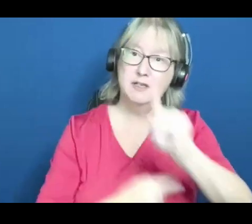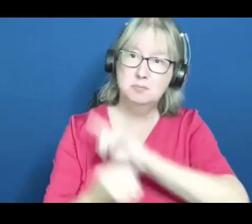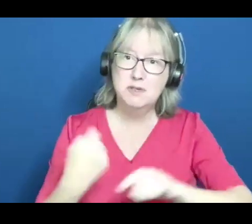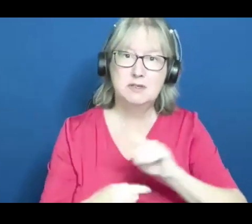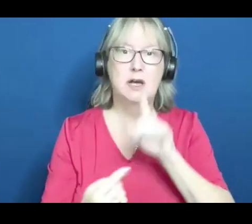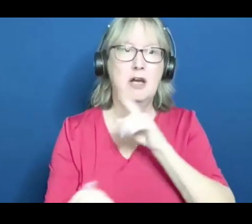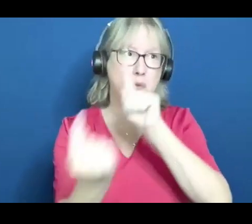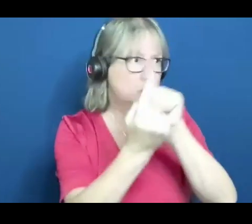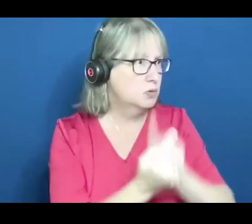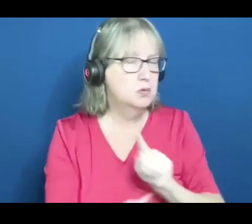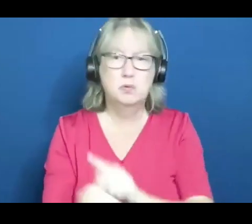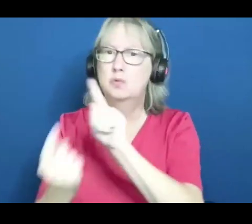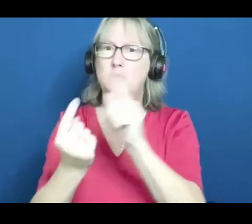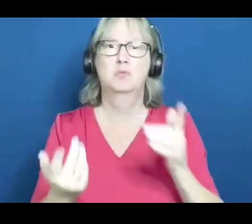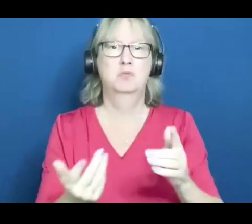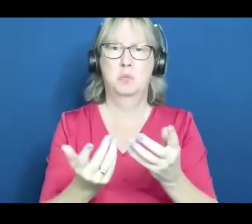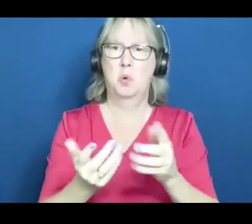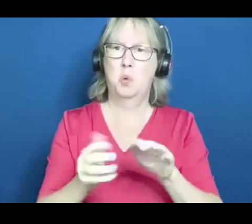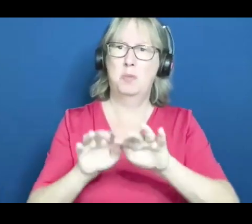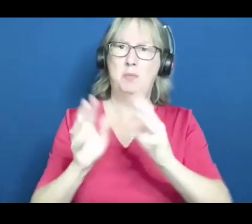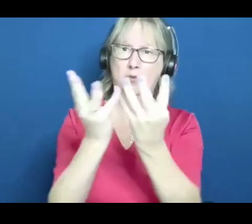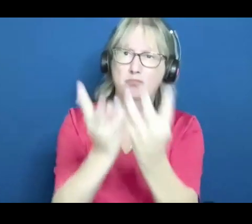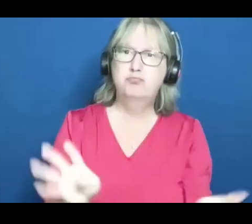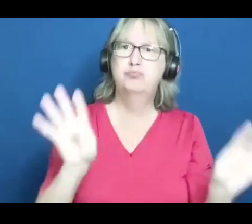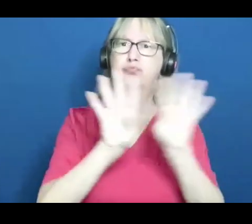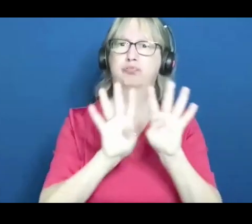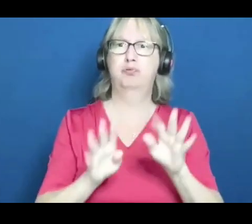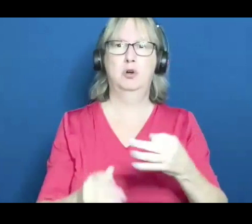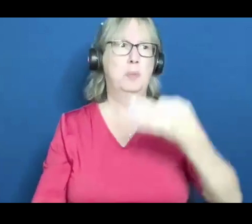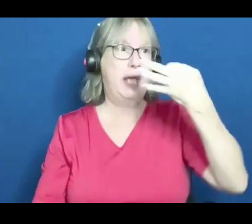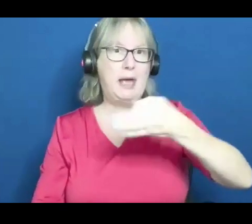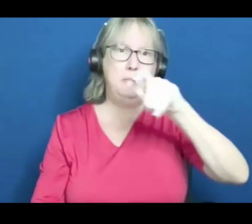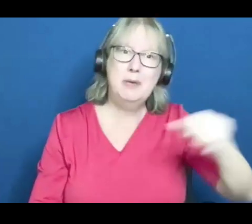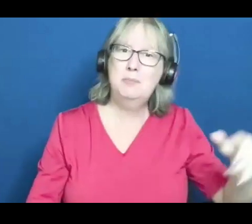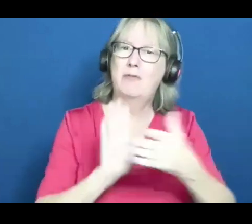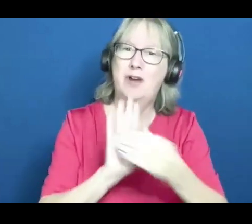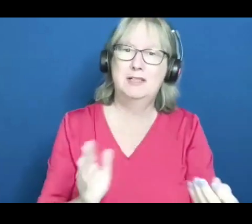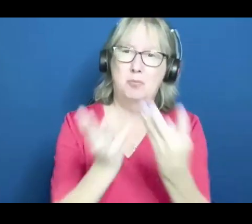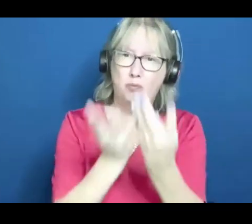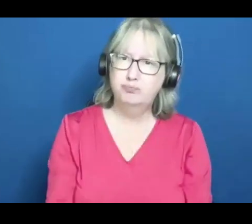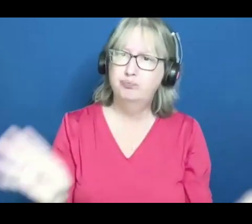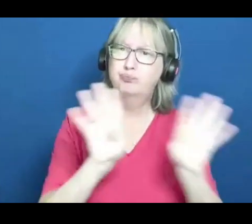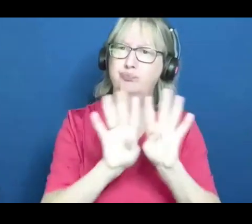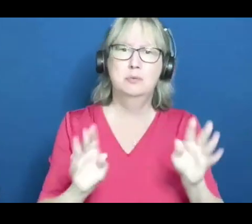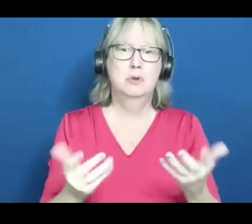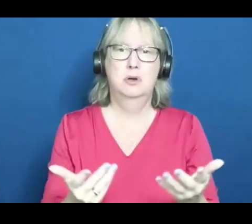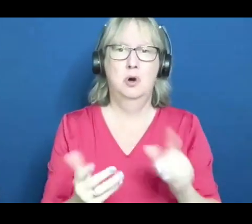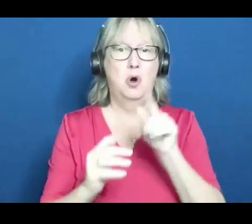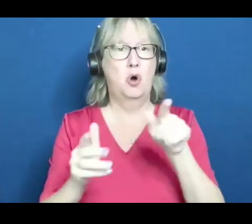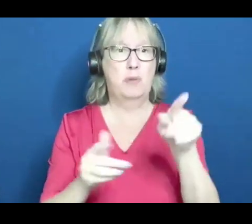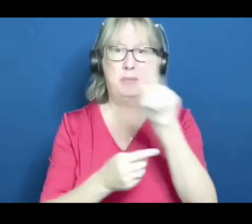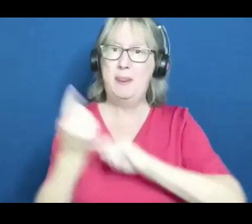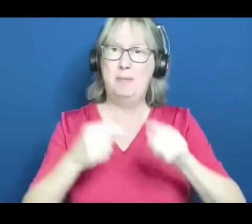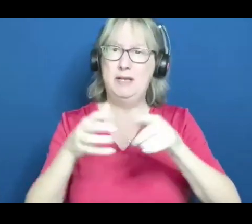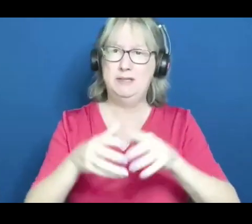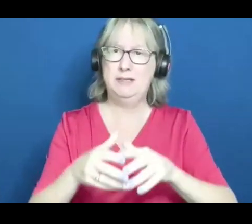meeting people around a table? So maybe 8 people around a table in a conference meeting. Maybe it's a larger meeting. Maybe